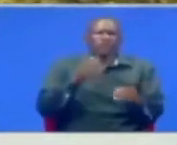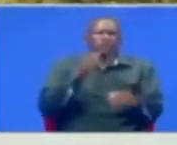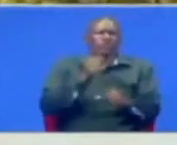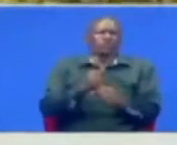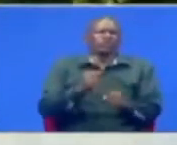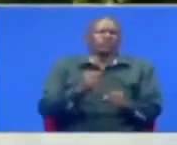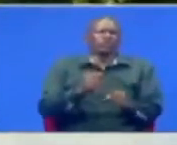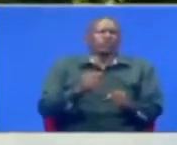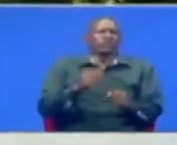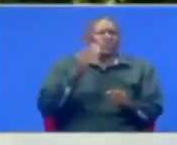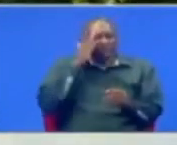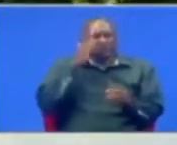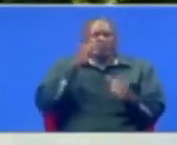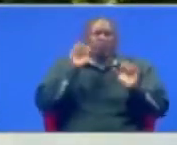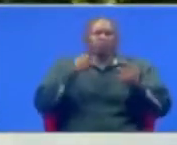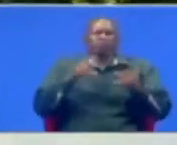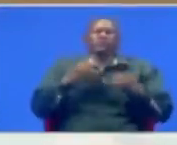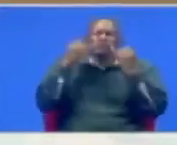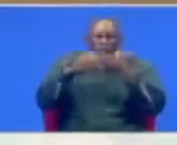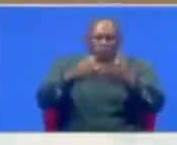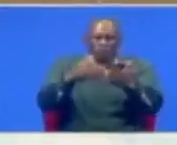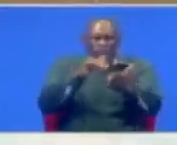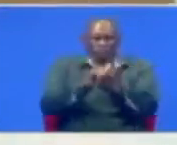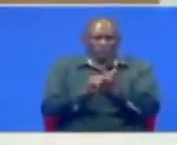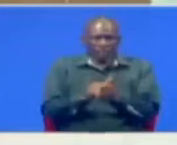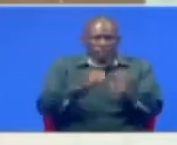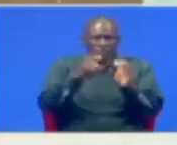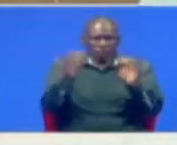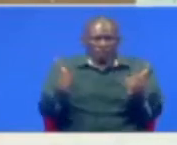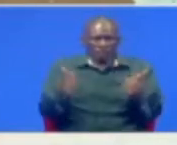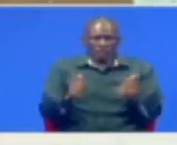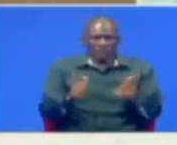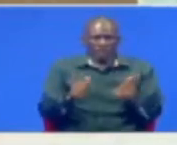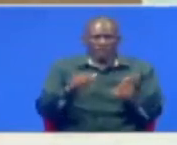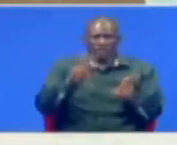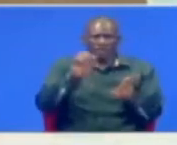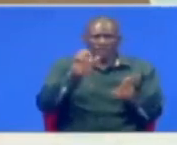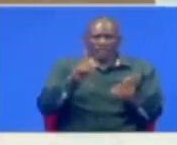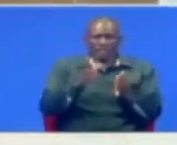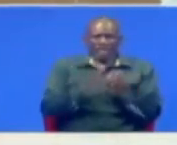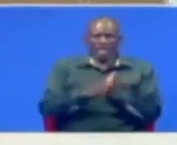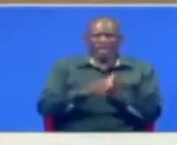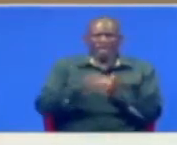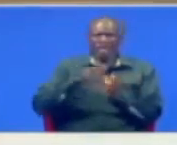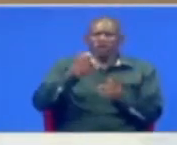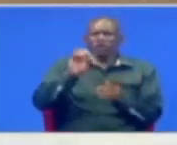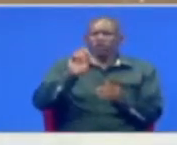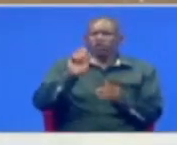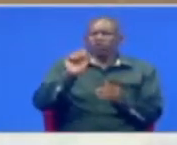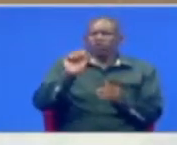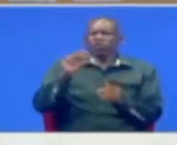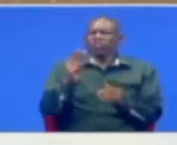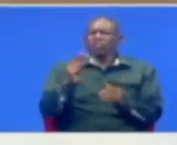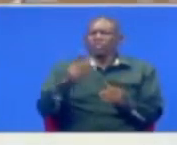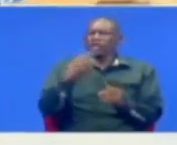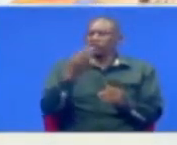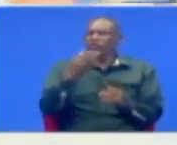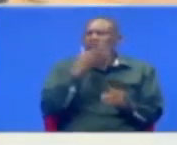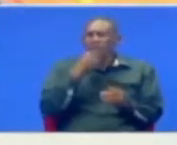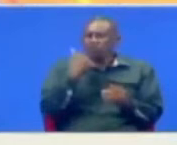been notified earlier so that you could have done something about it? Well, Keith Bryan and Maxwell Okoth are two young men who